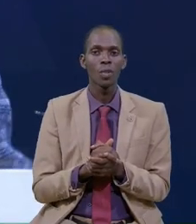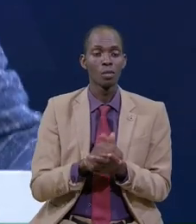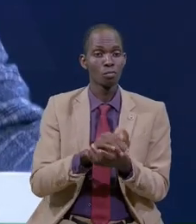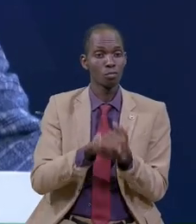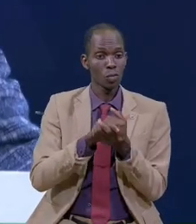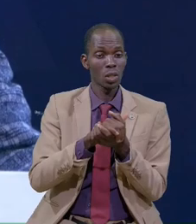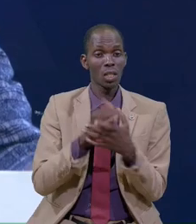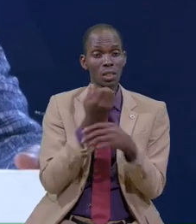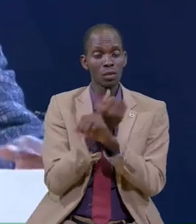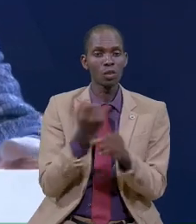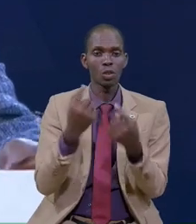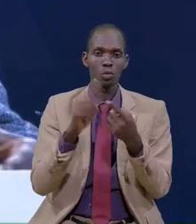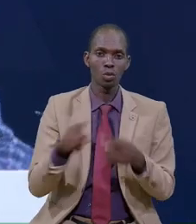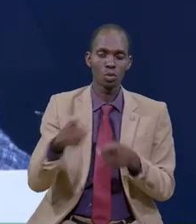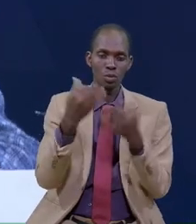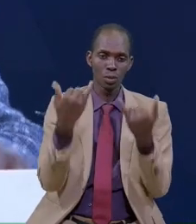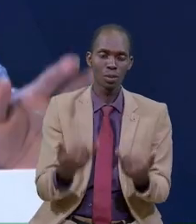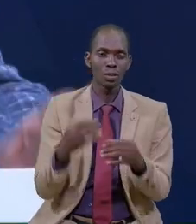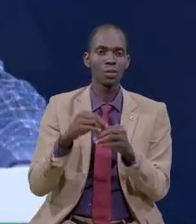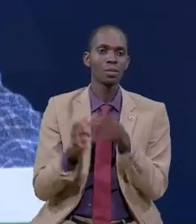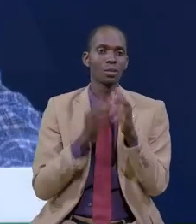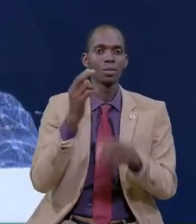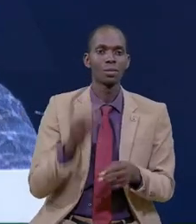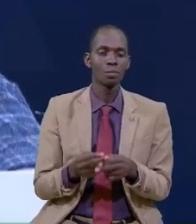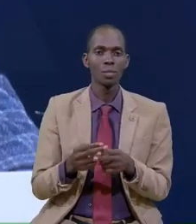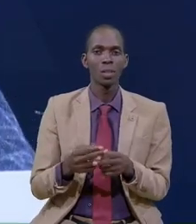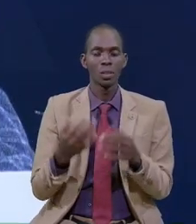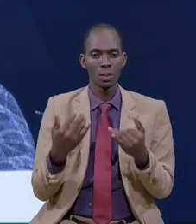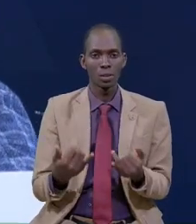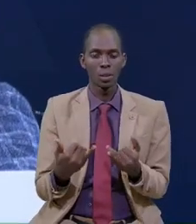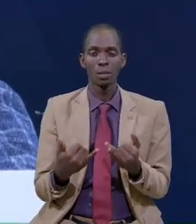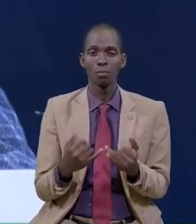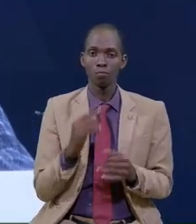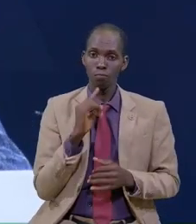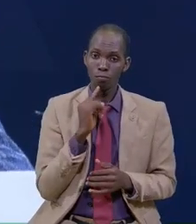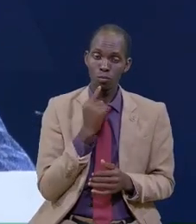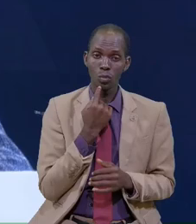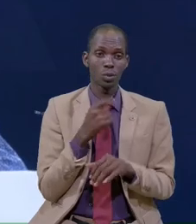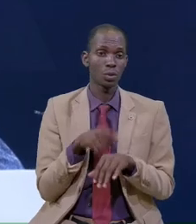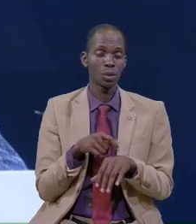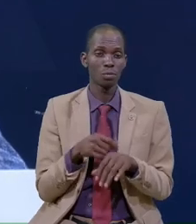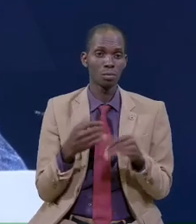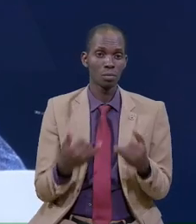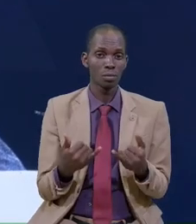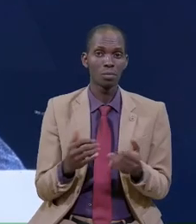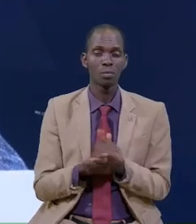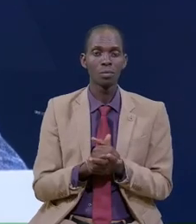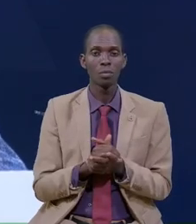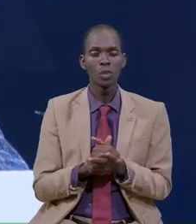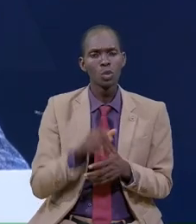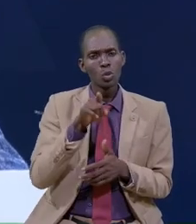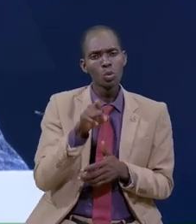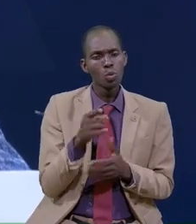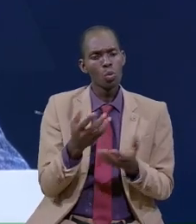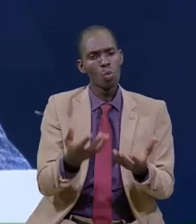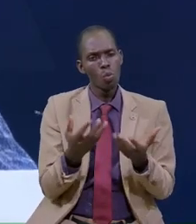now. Félicitations, le salut te parvient maintenant. Heads bowed, eyes closed. La tête baissée, les yeux fermés. You're asking for this